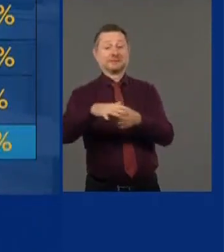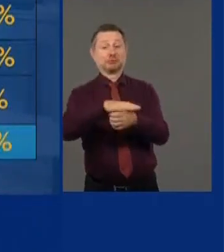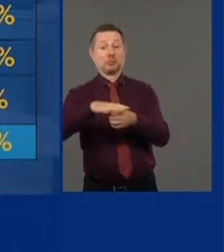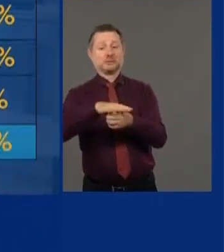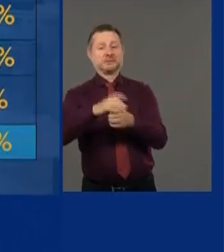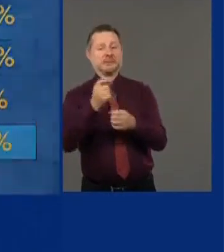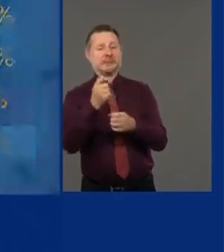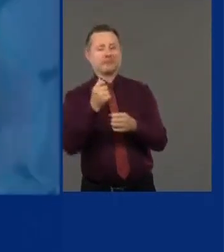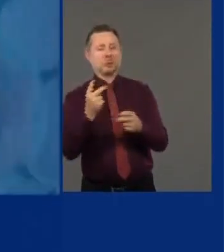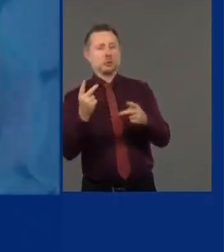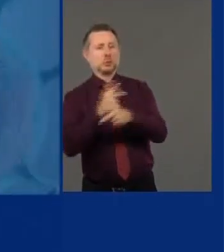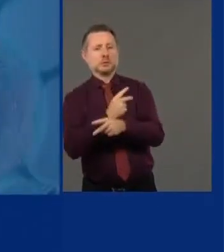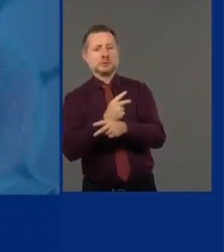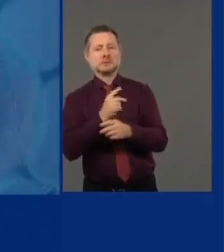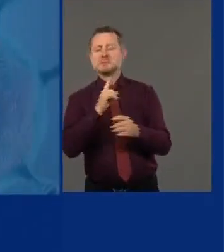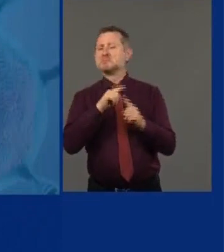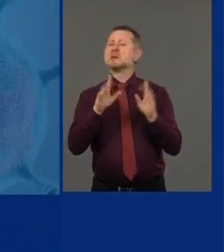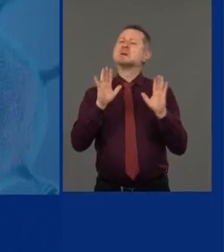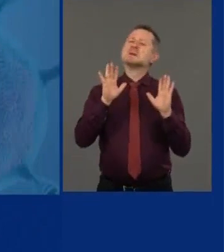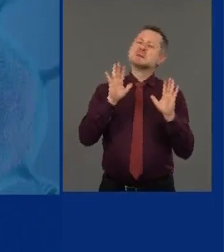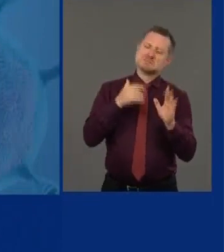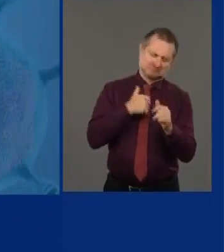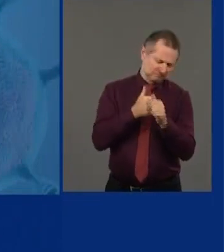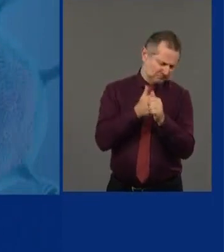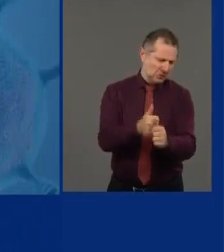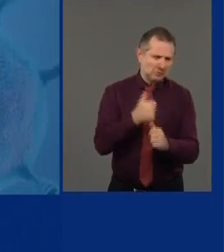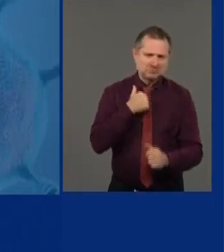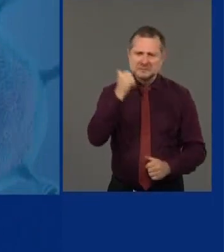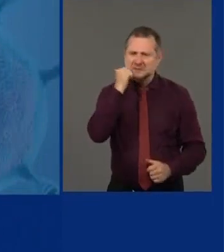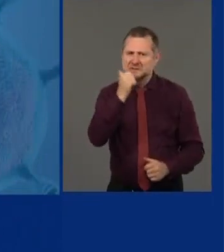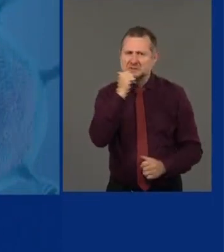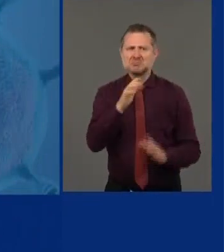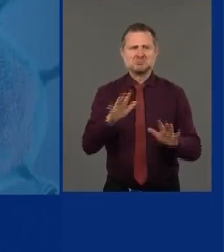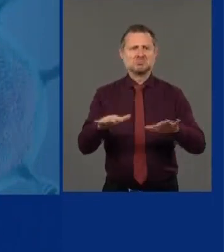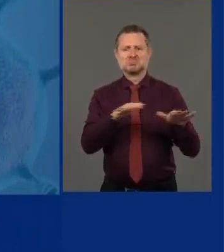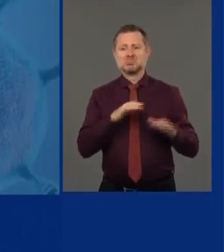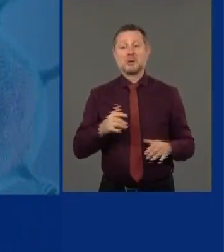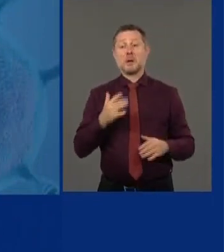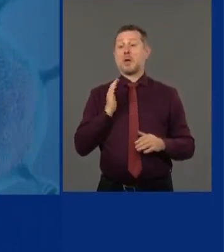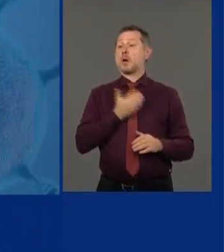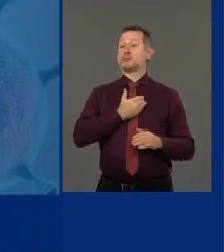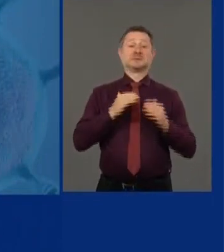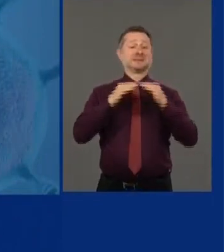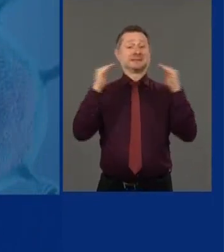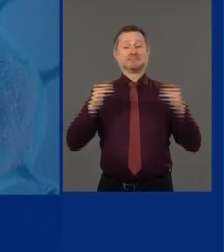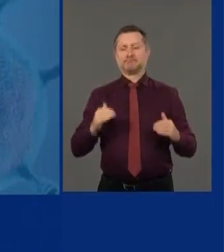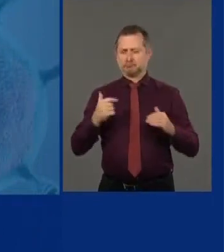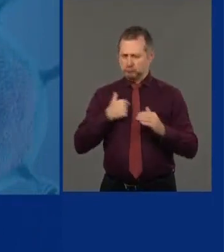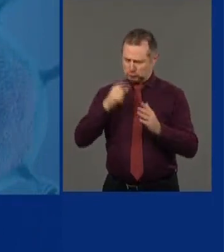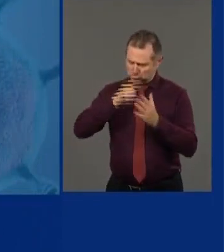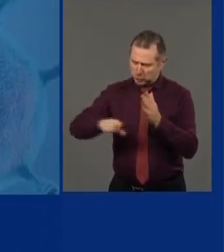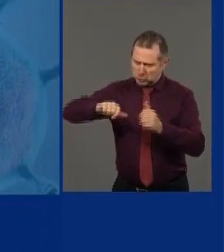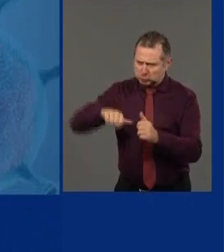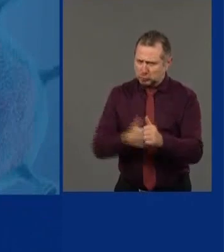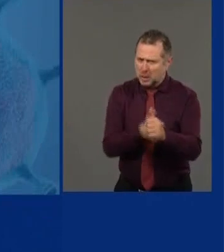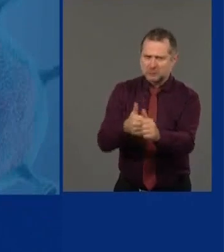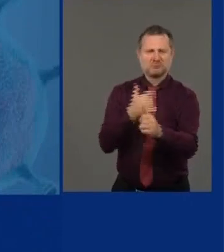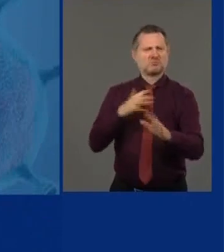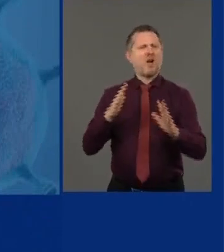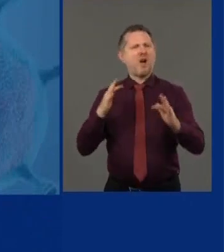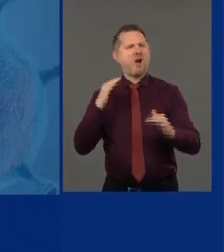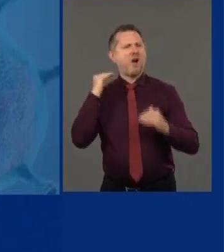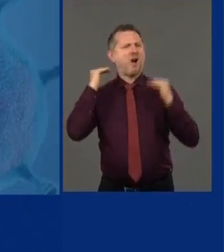can follow that day by day, and that's good. We have a very elaborate tracing system so that when we find